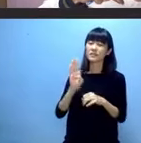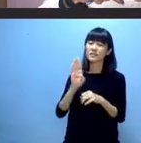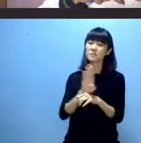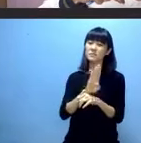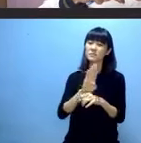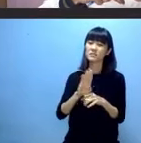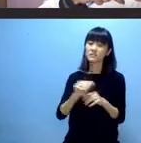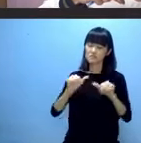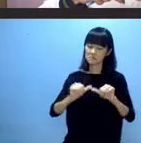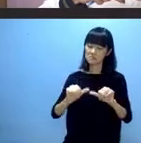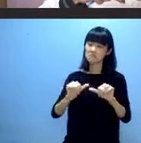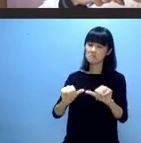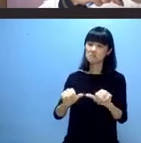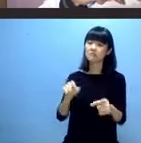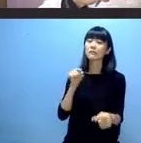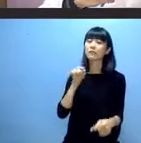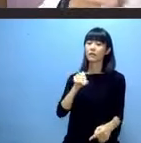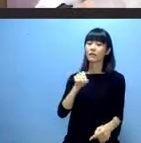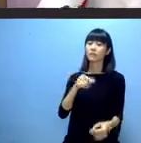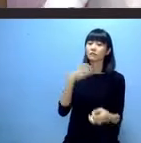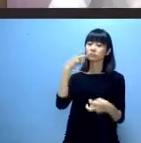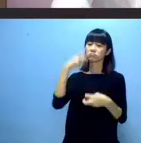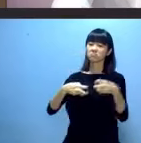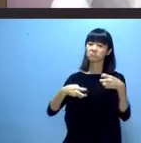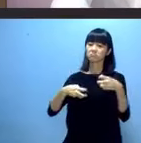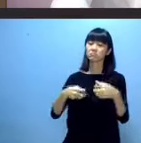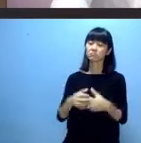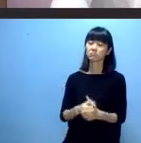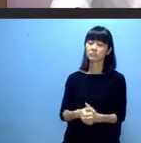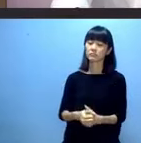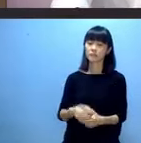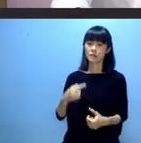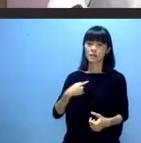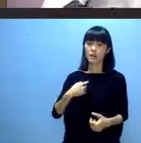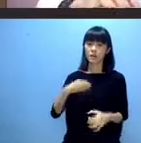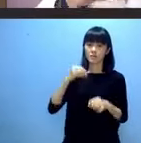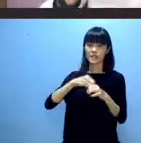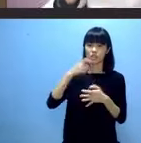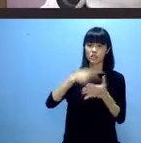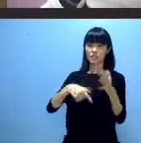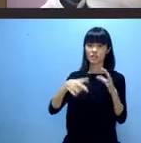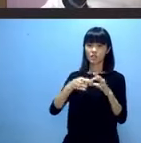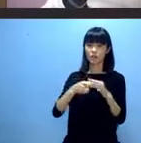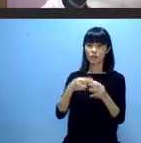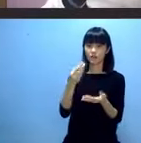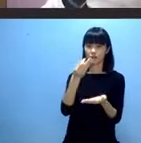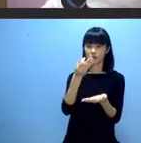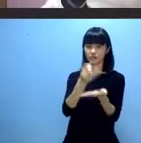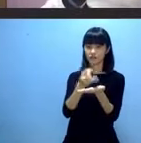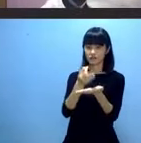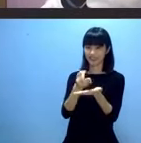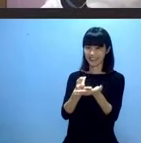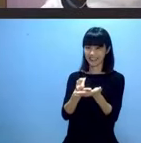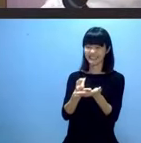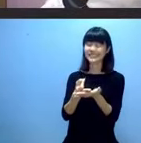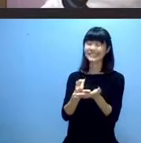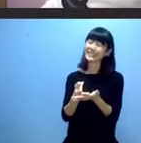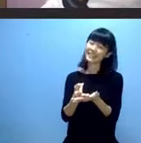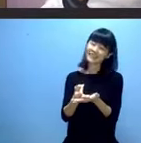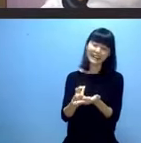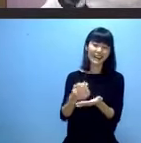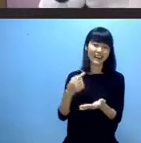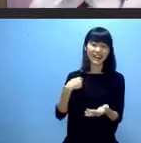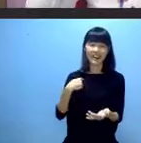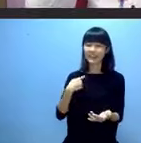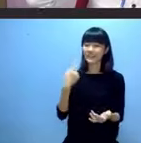was definitely one. I'm in charge of the finance at Society Staples, so I was just constantly logging into